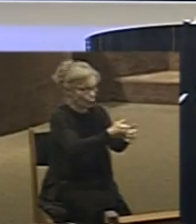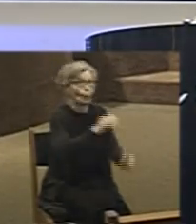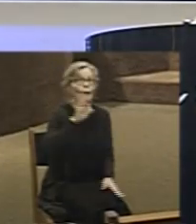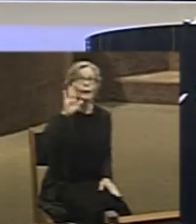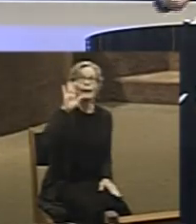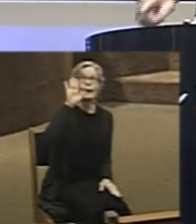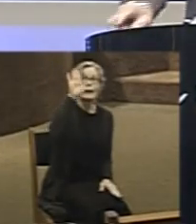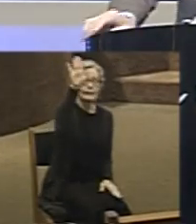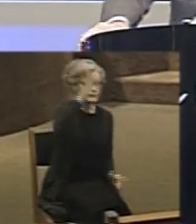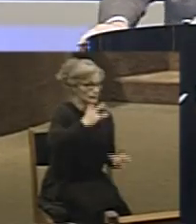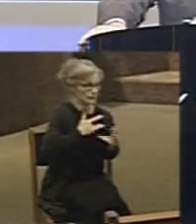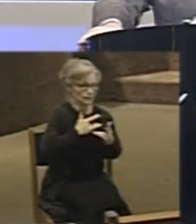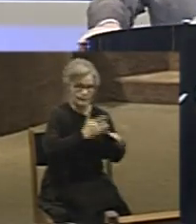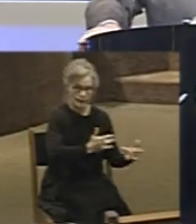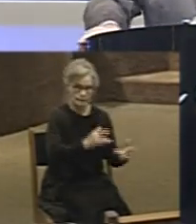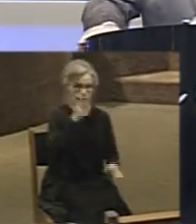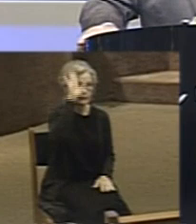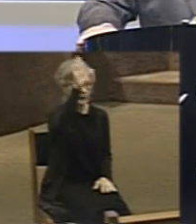there is great